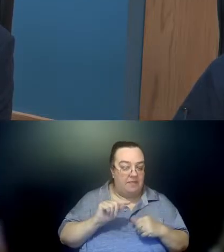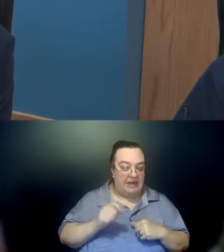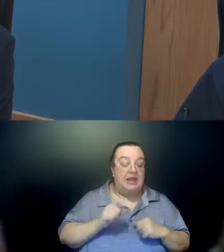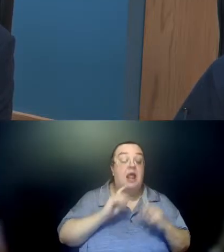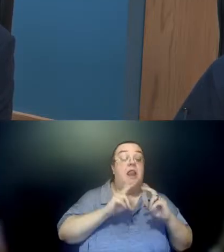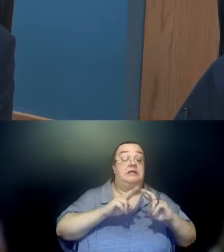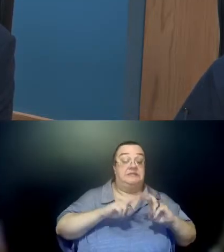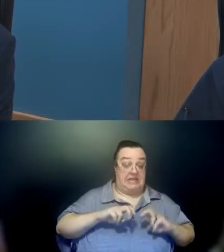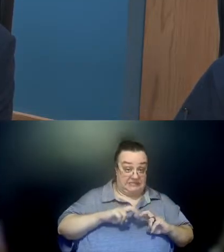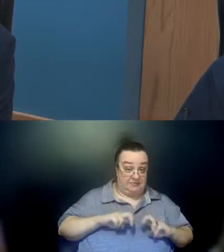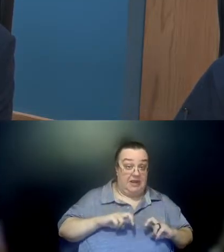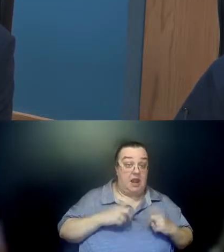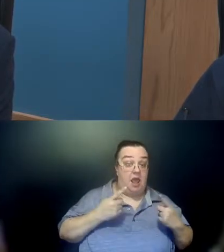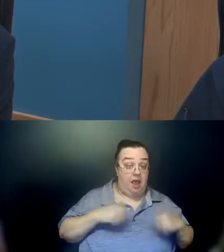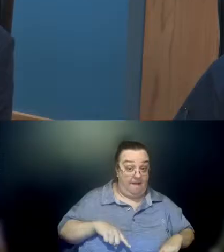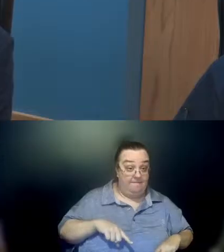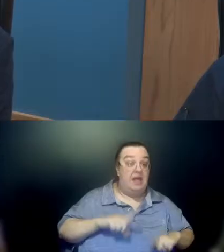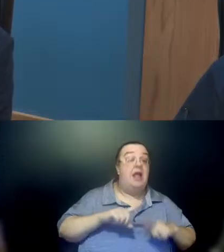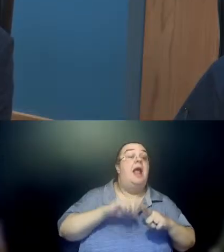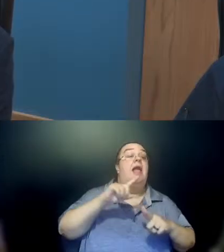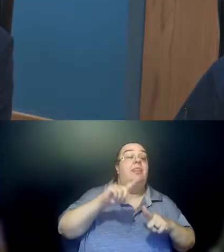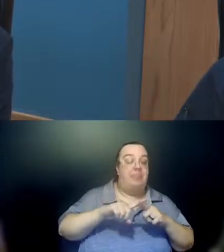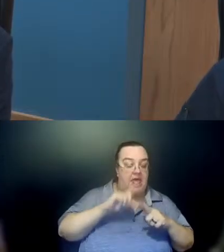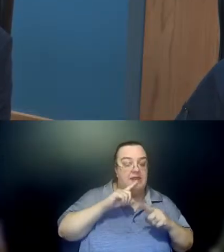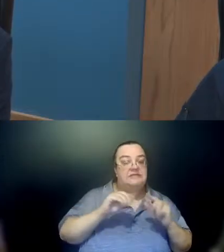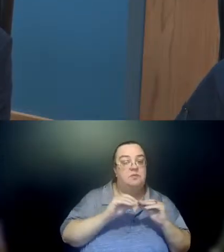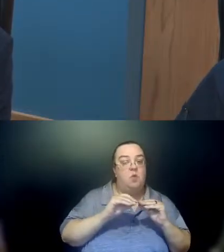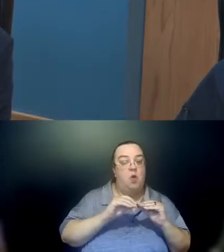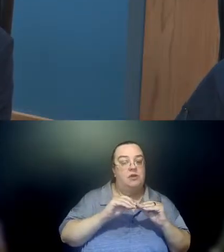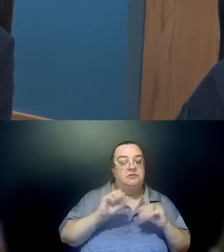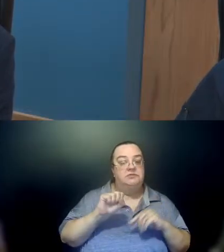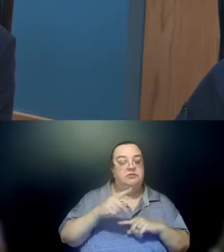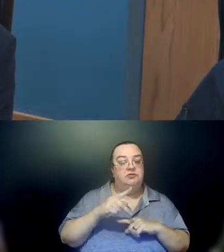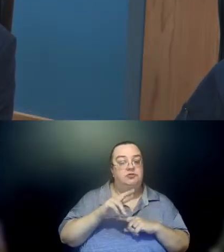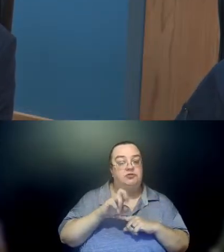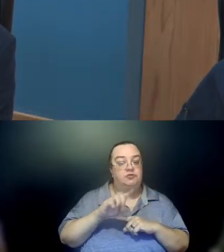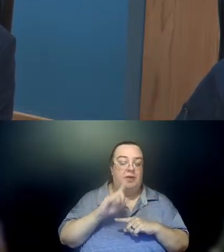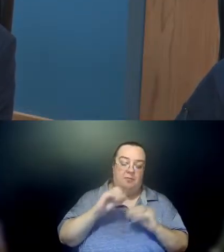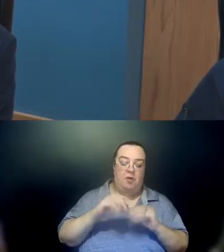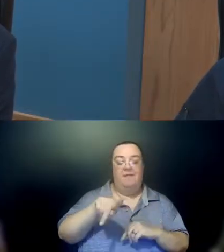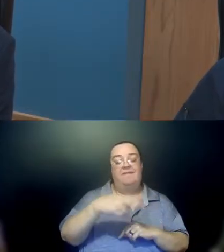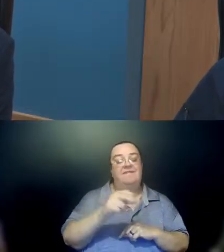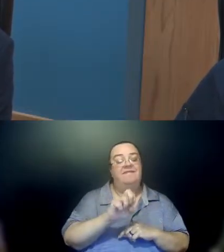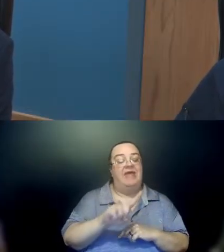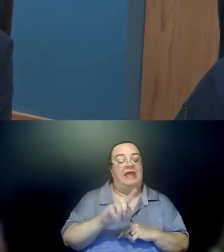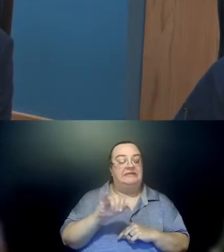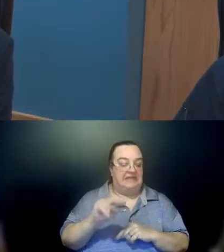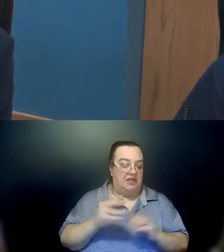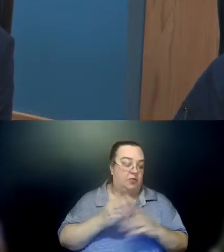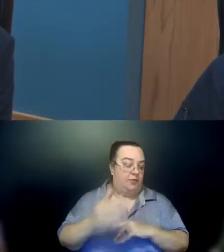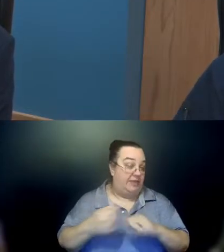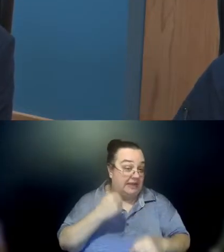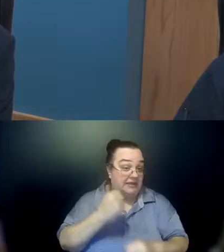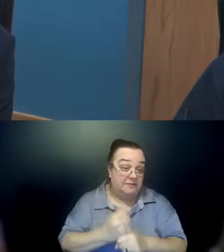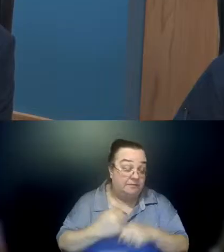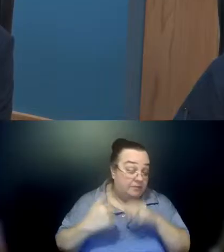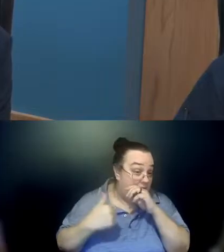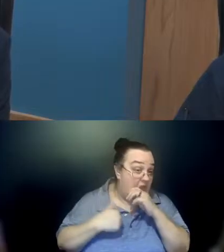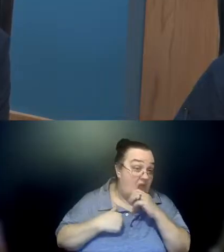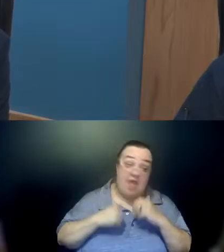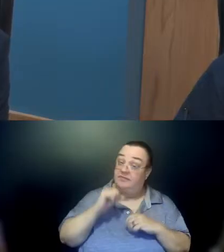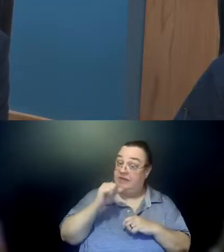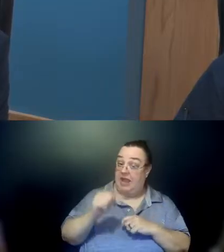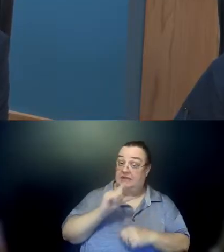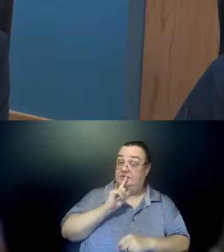gets spread out Phased over in. phased in over the years. And I actually have not confirmed